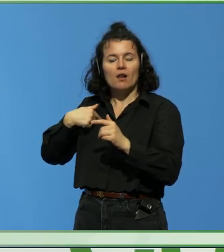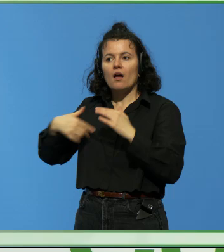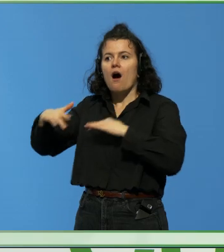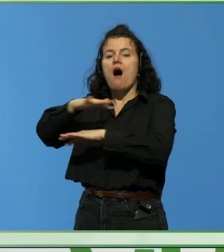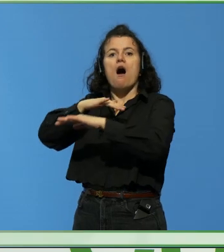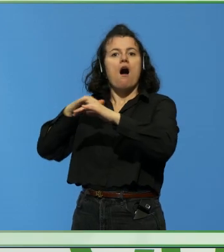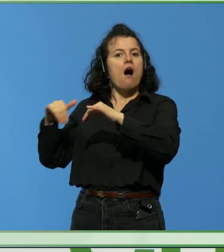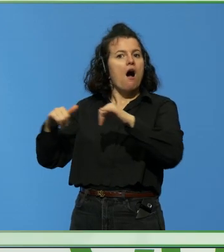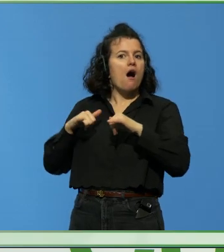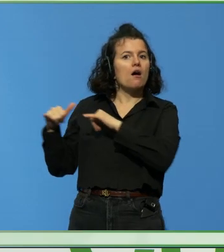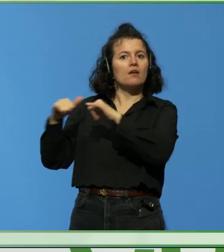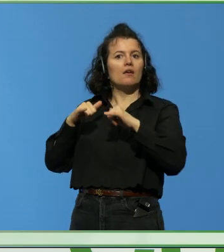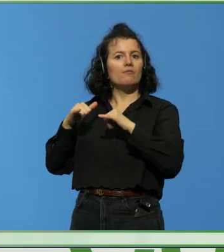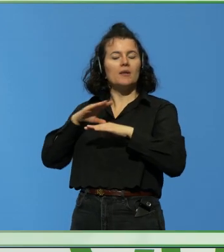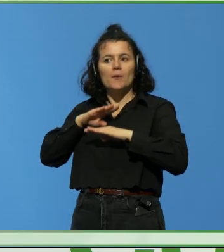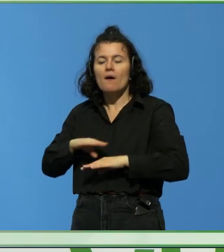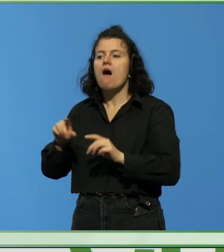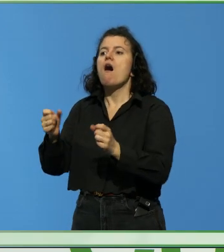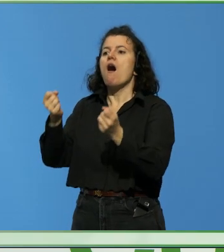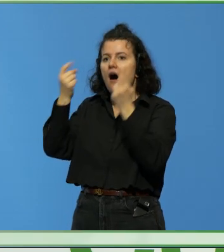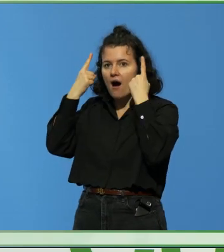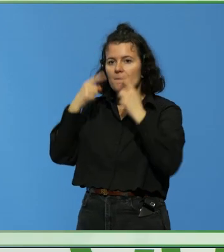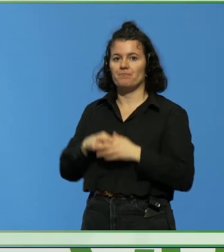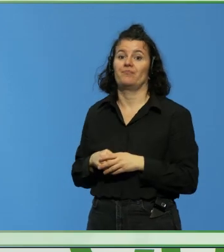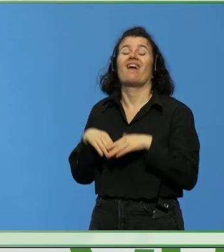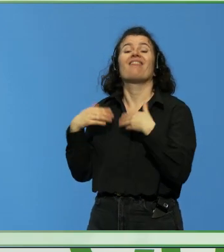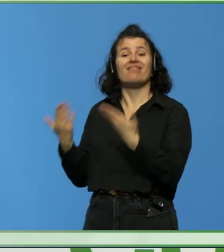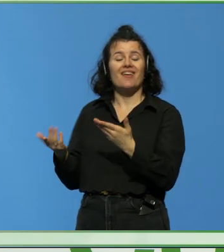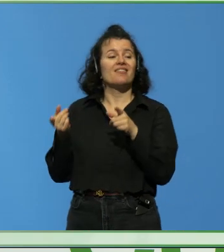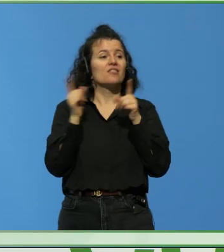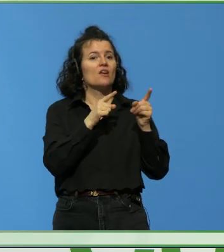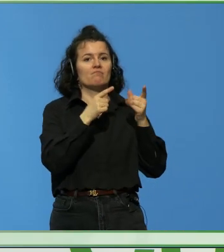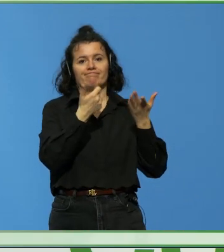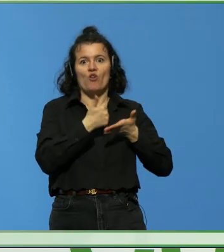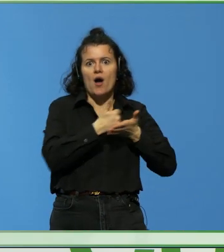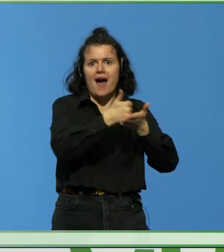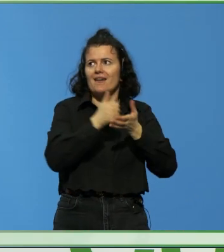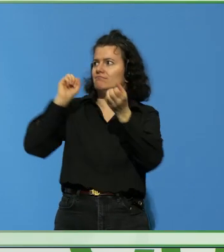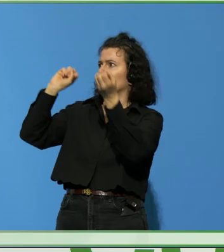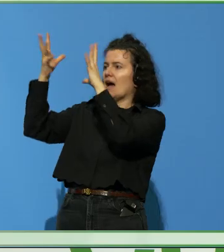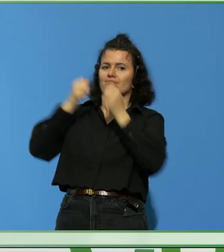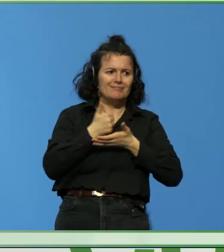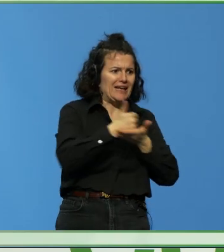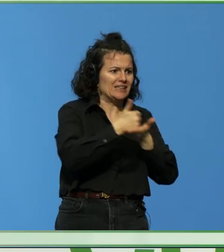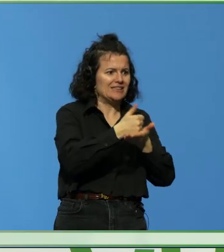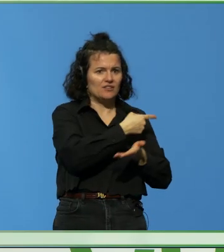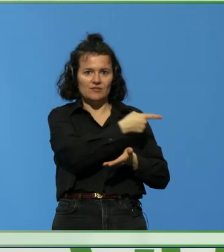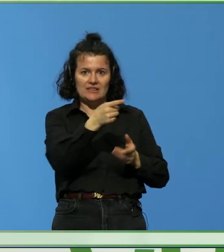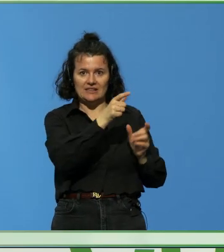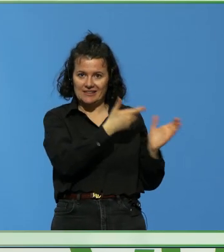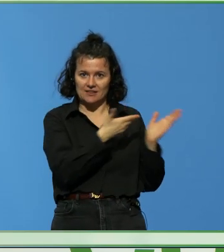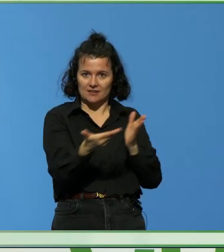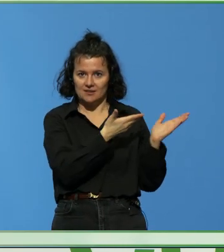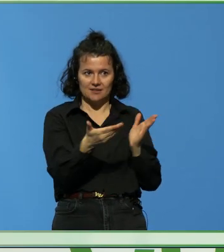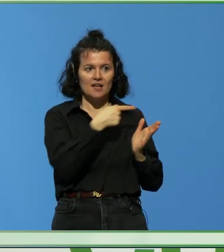secondly, we trained all the humanitarian response workers through that mobile application and the chatbot, so